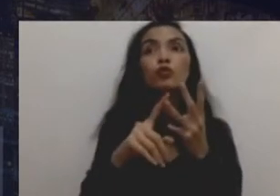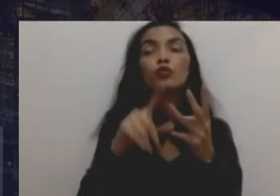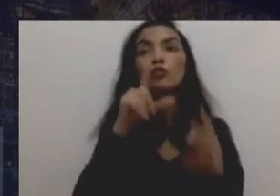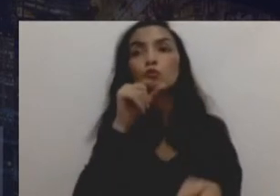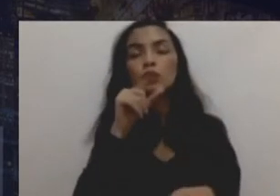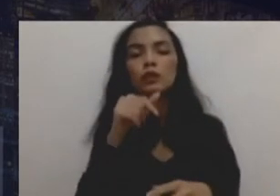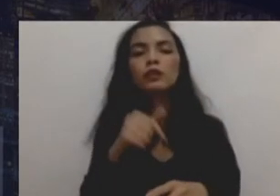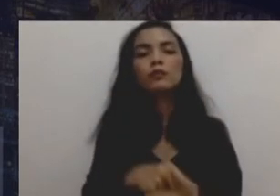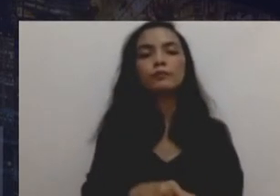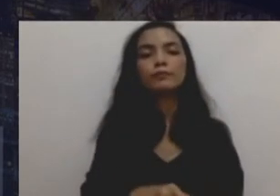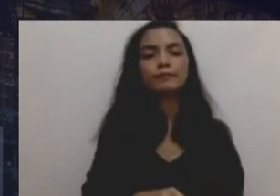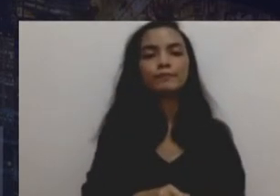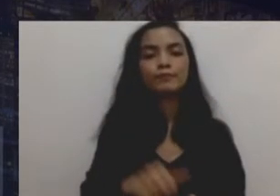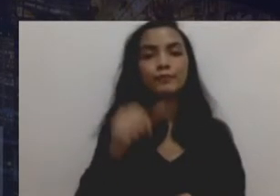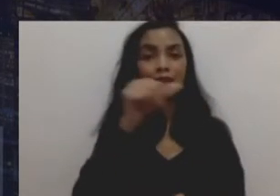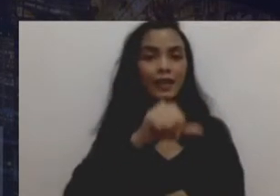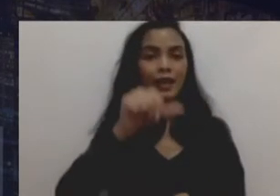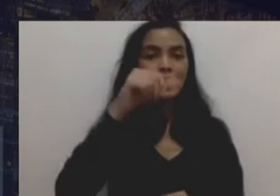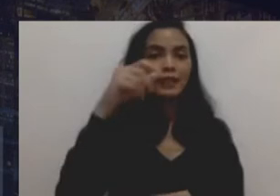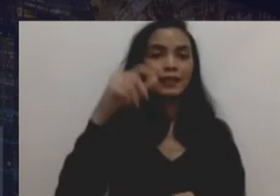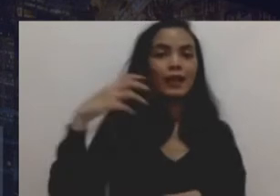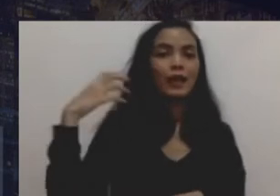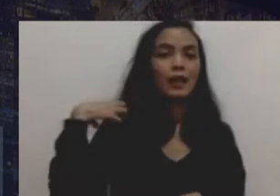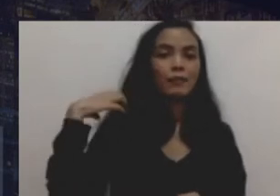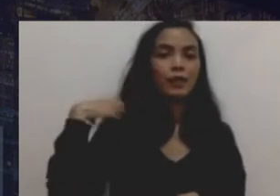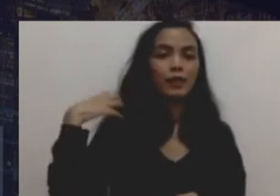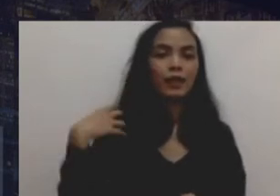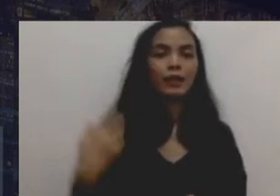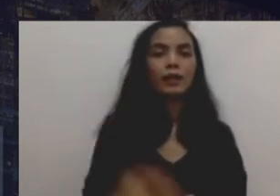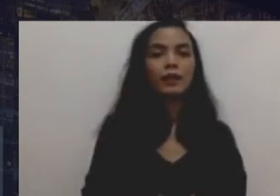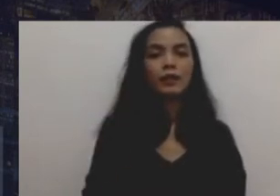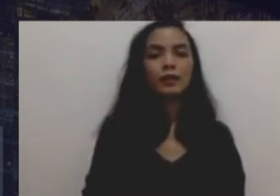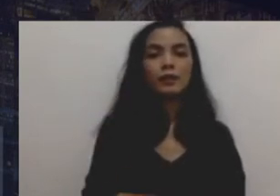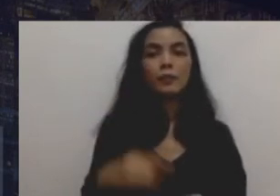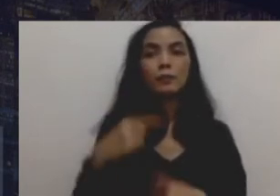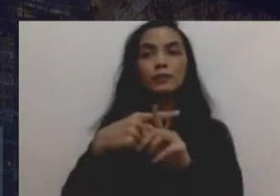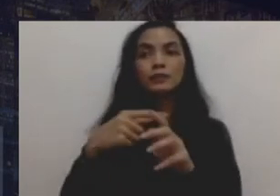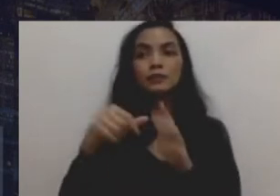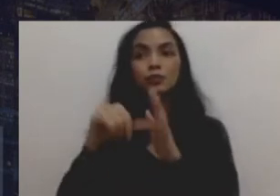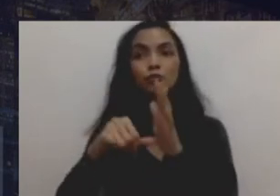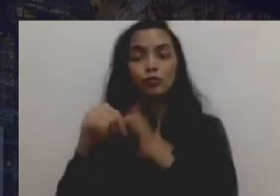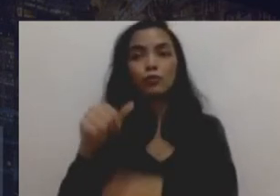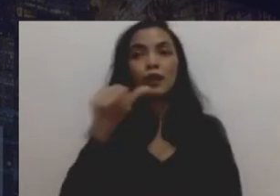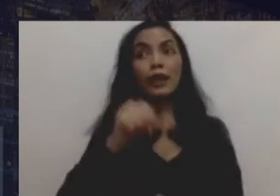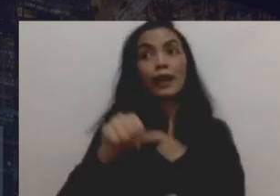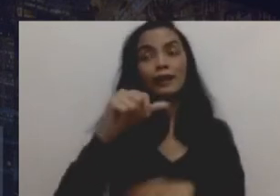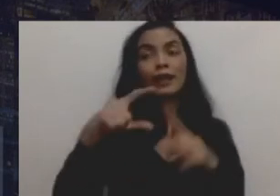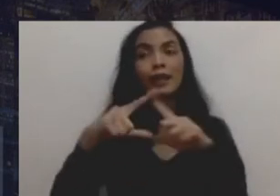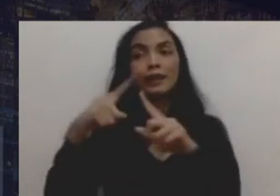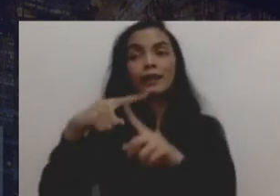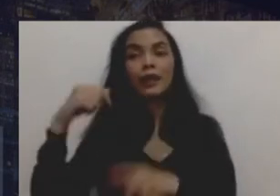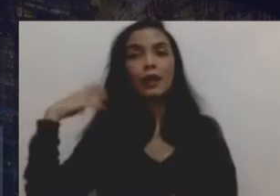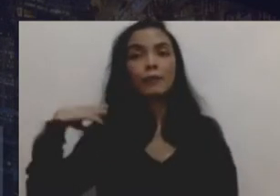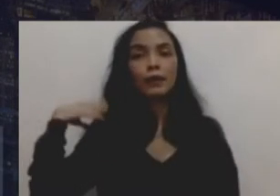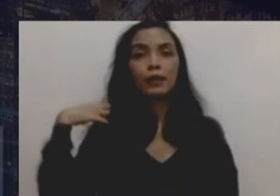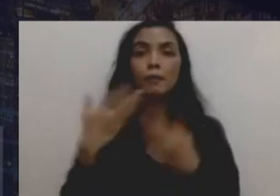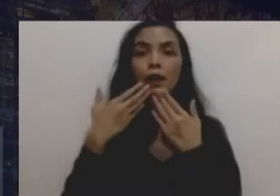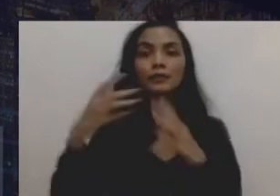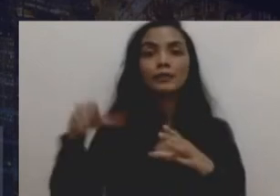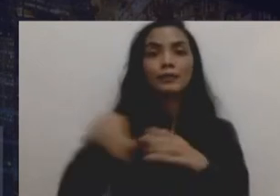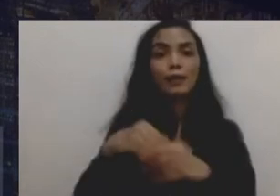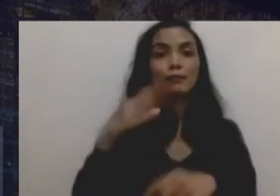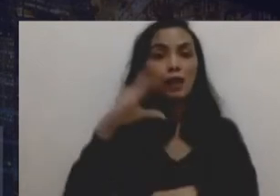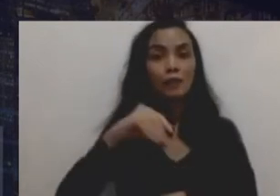at AT America. And subscribe to our YouTube channel at AT America. Thank you for tuning in with us tonight, and thank